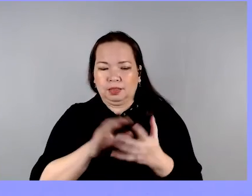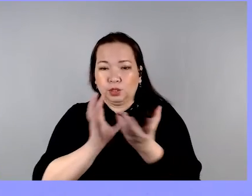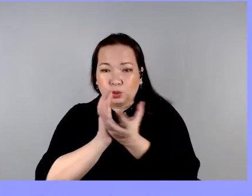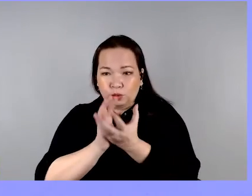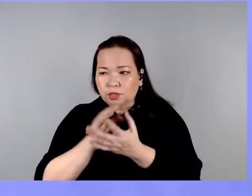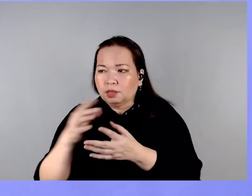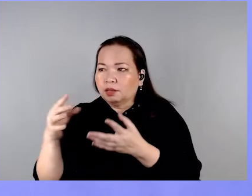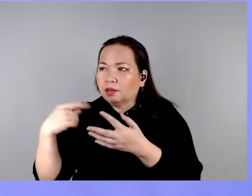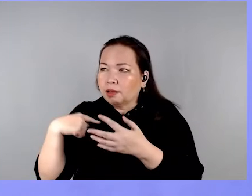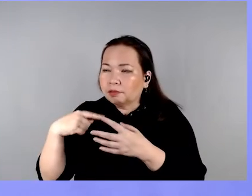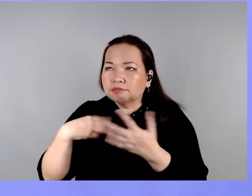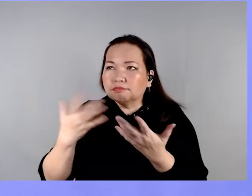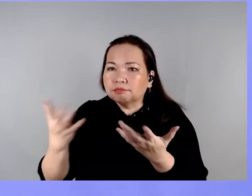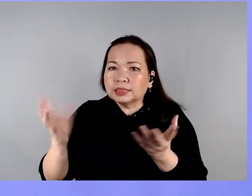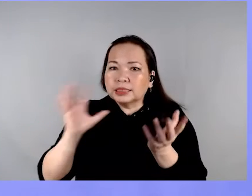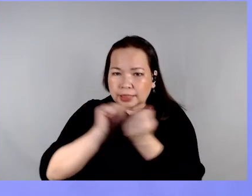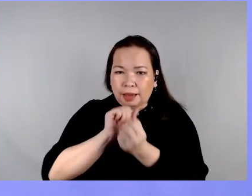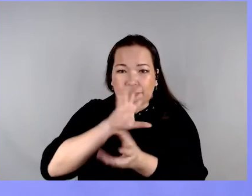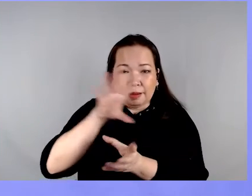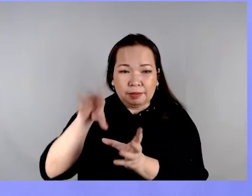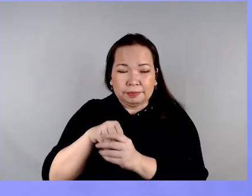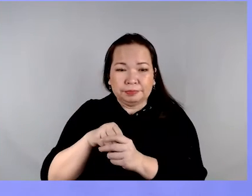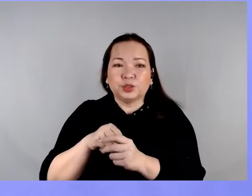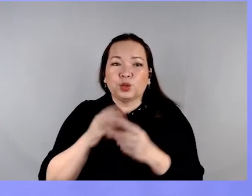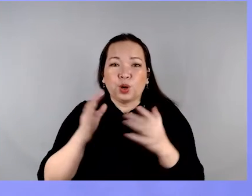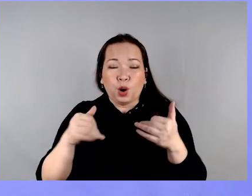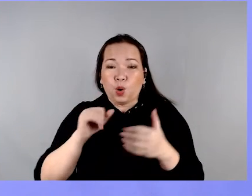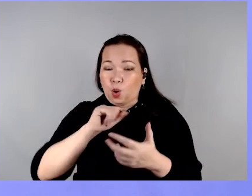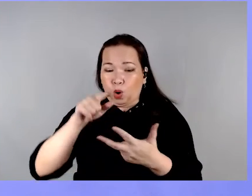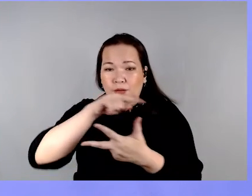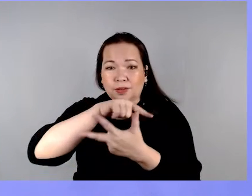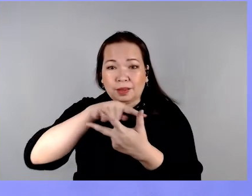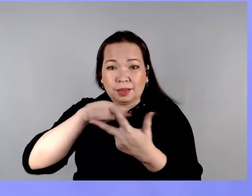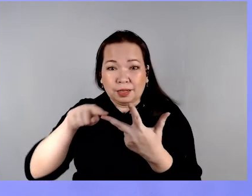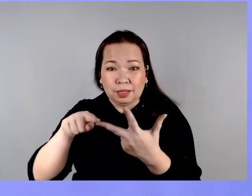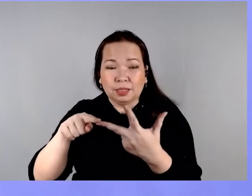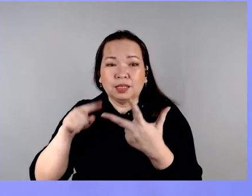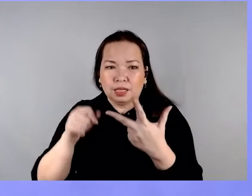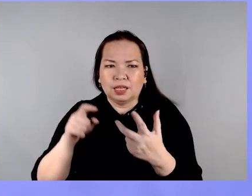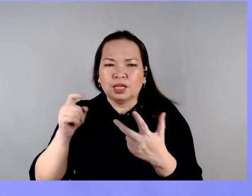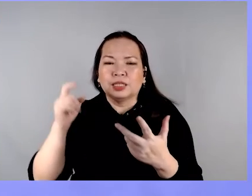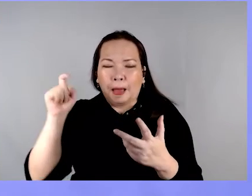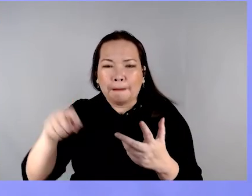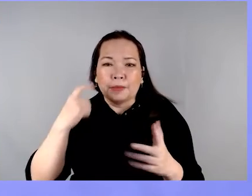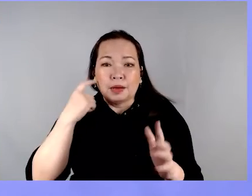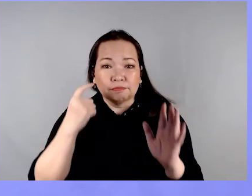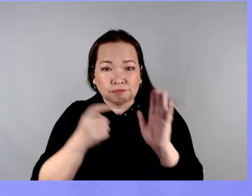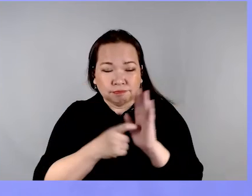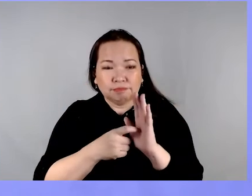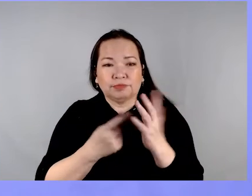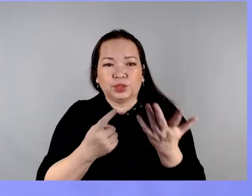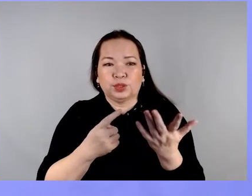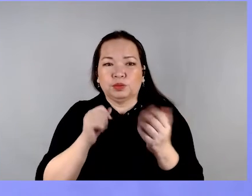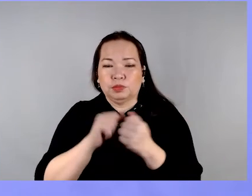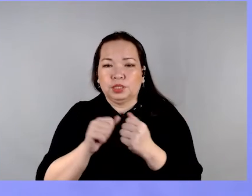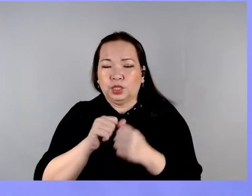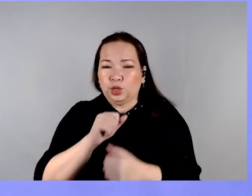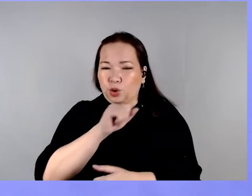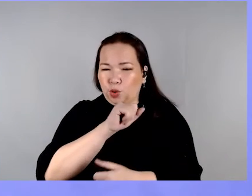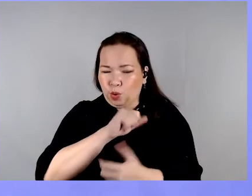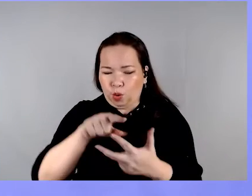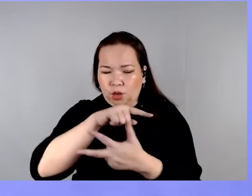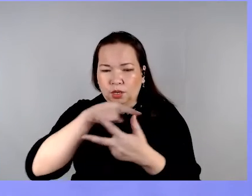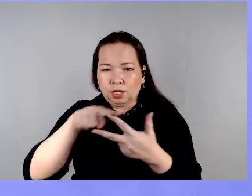well. In practicing restorative justice principles, the needs of all these persons are heard and addressed.